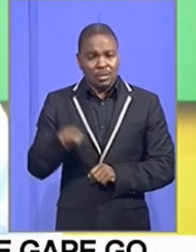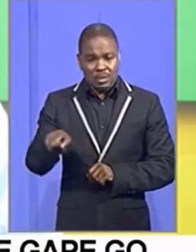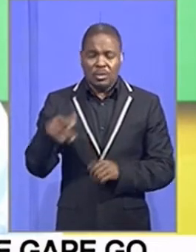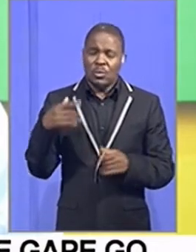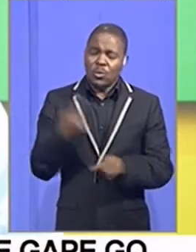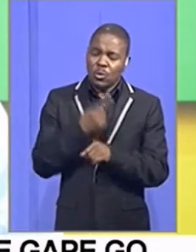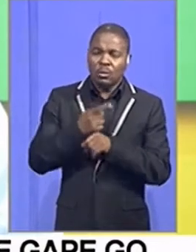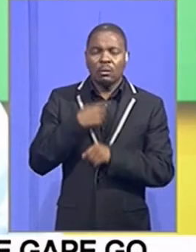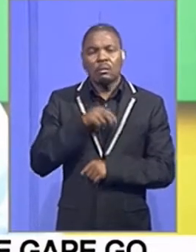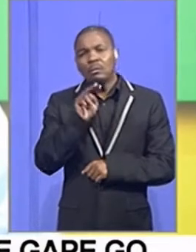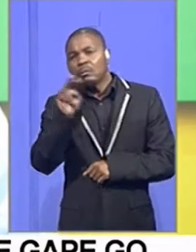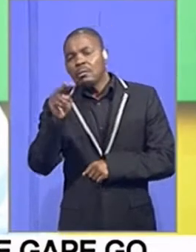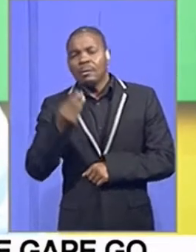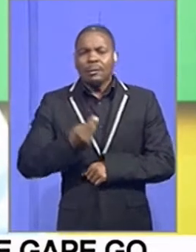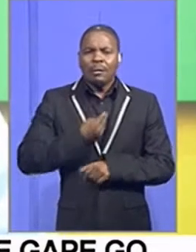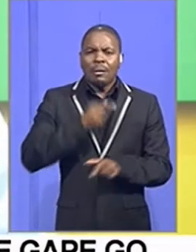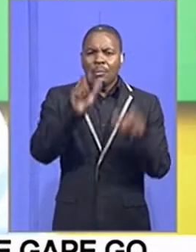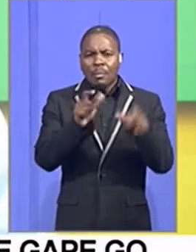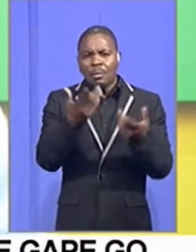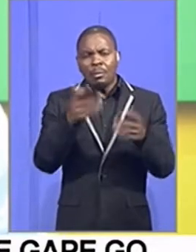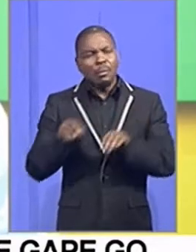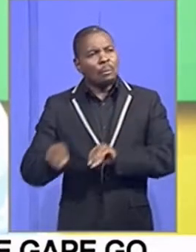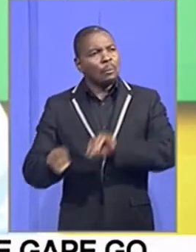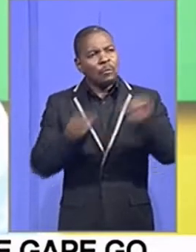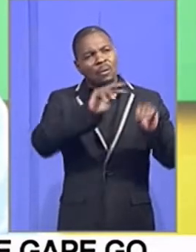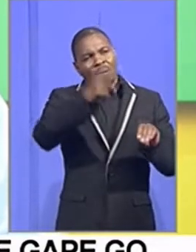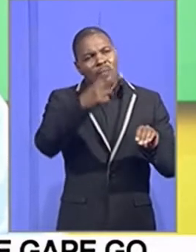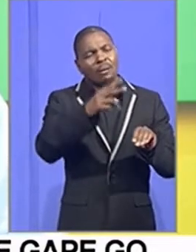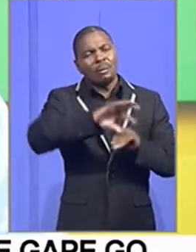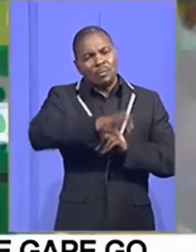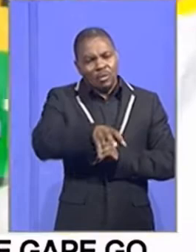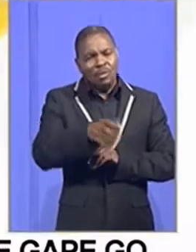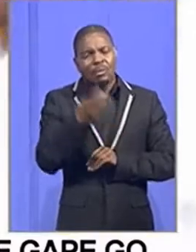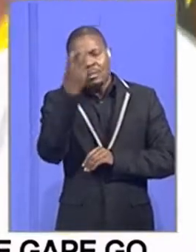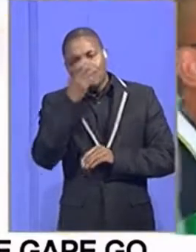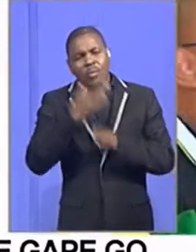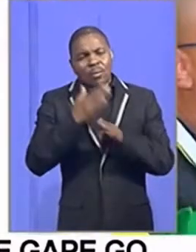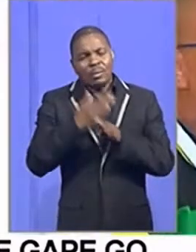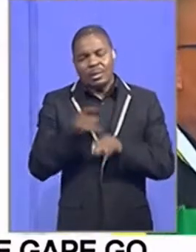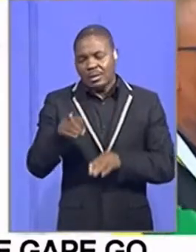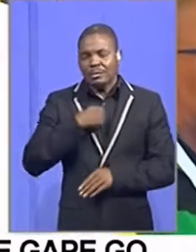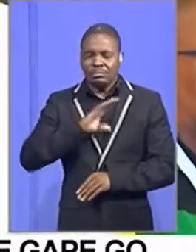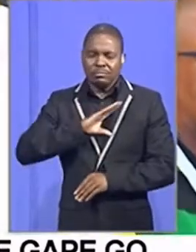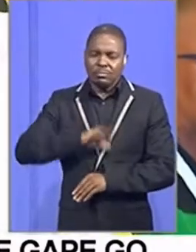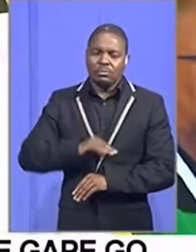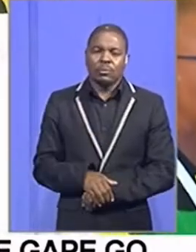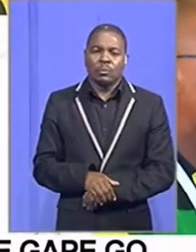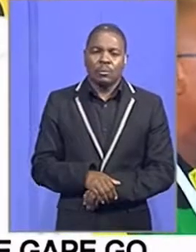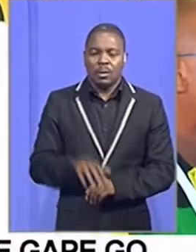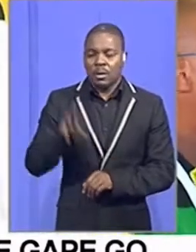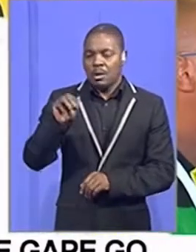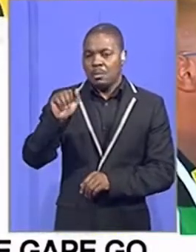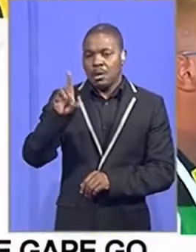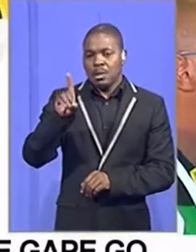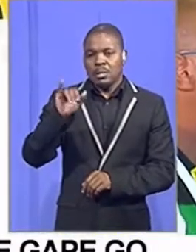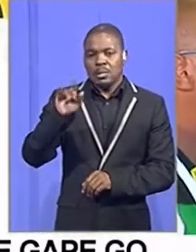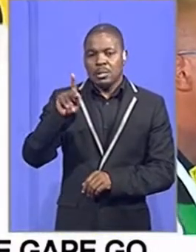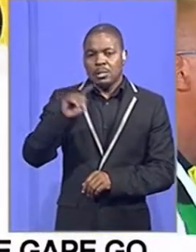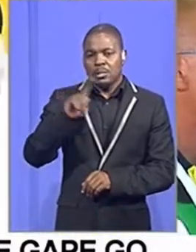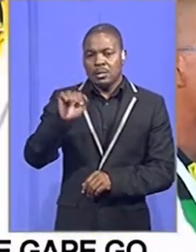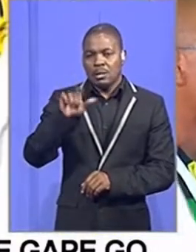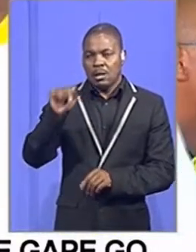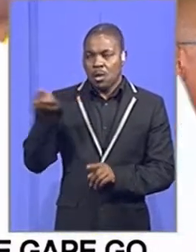always to watch our young people leaving this province for greener pastures all over the country. Babalama Dikizela e leng yo a reteletsweng o amogetse